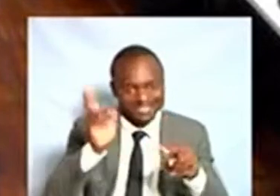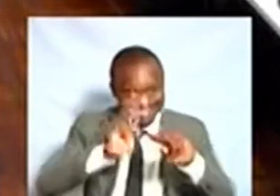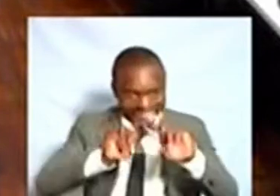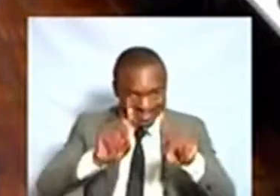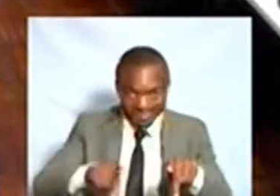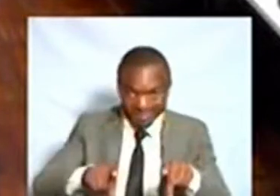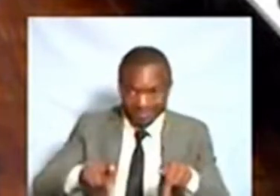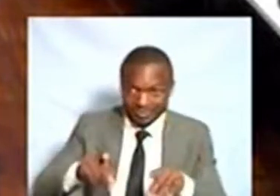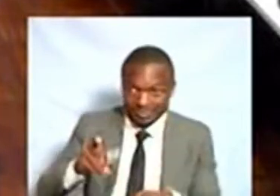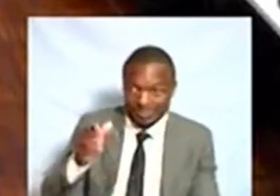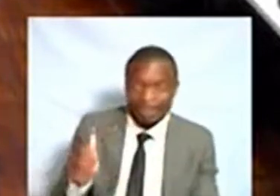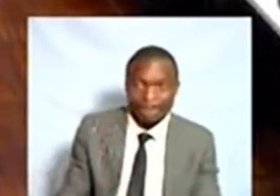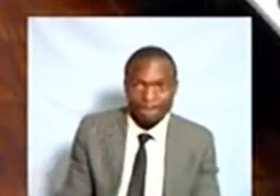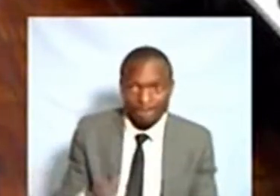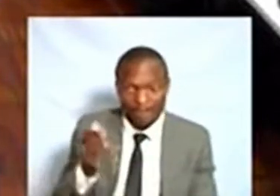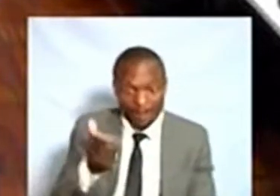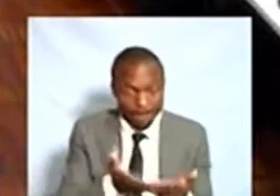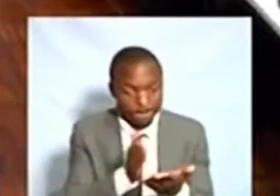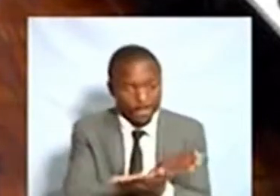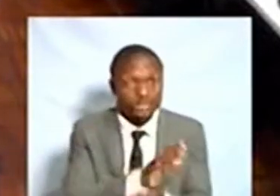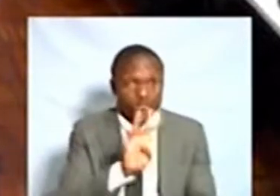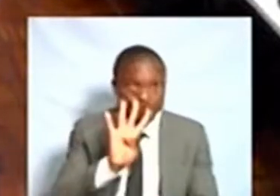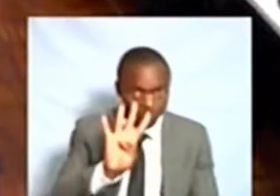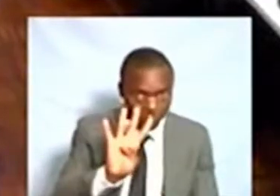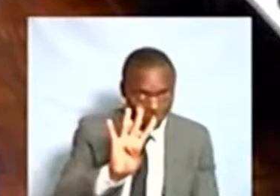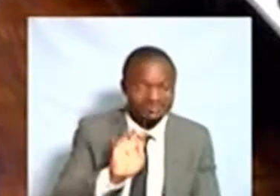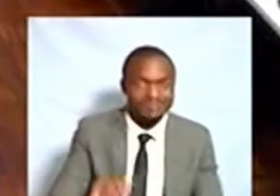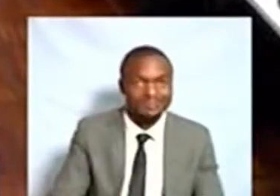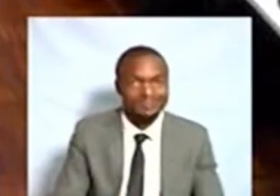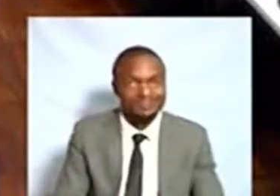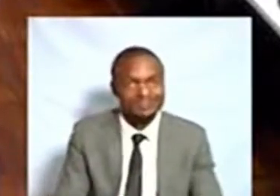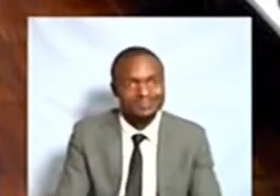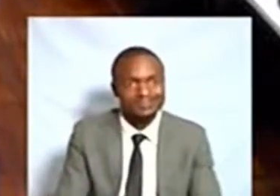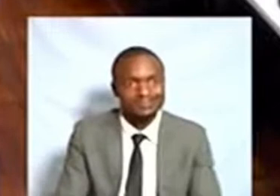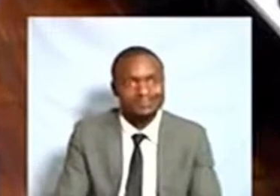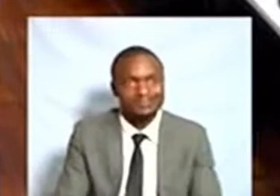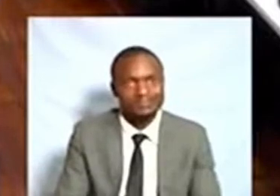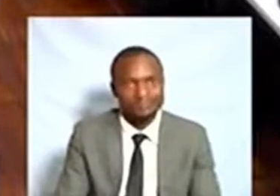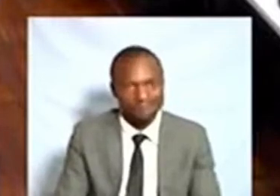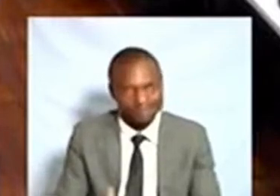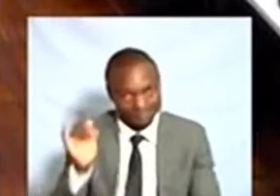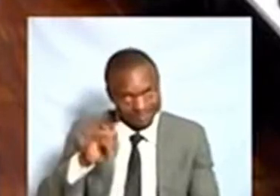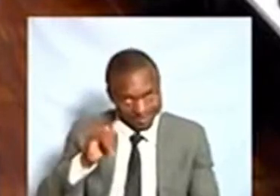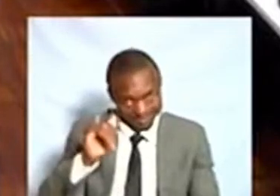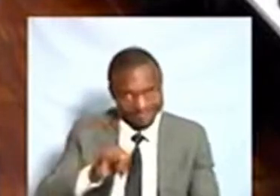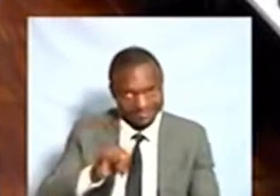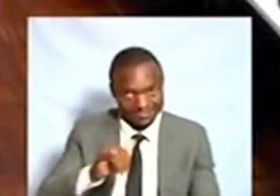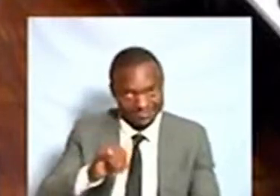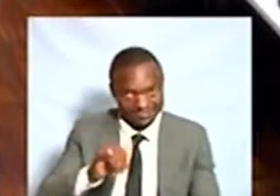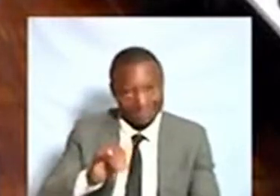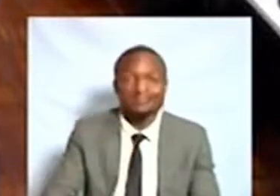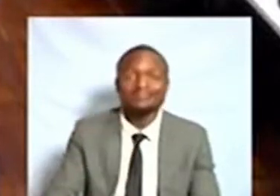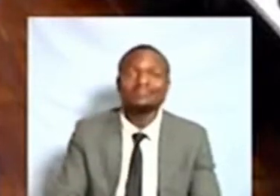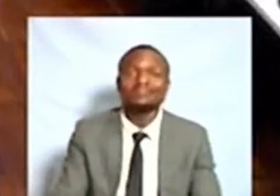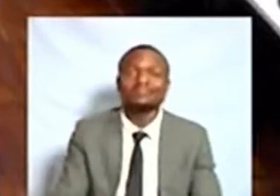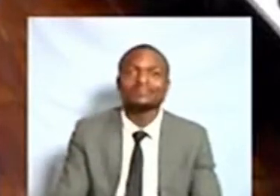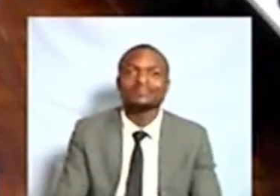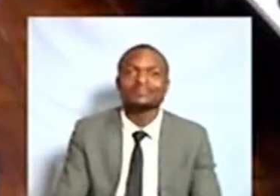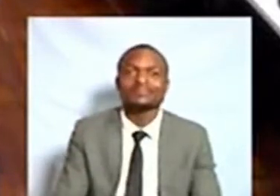will take you to page 4. Page 4. Yes, where